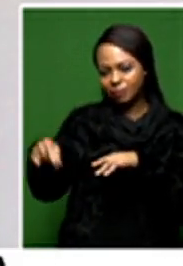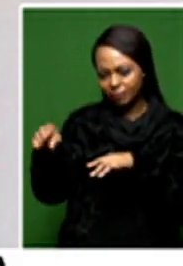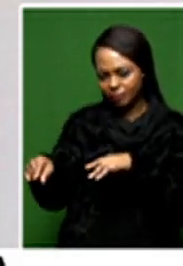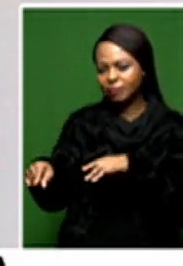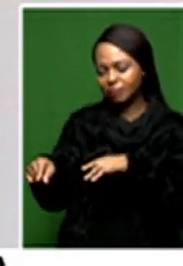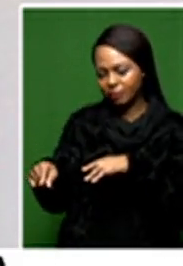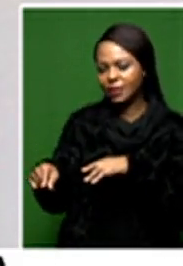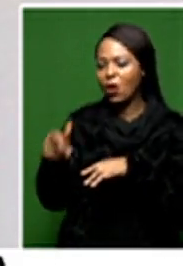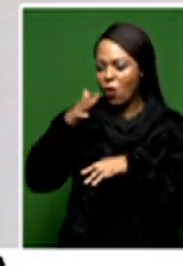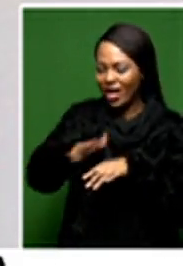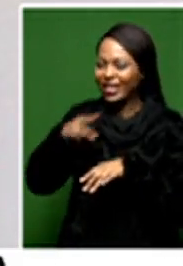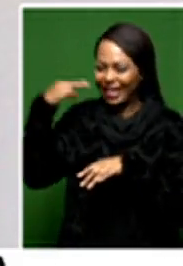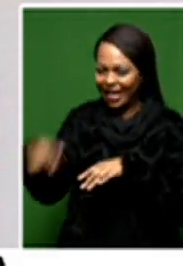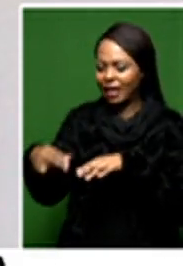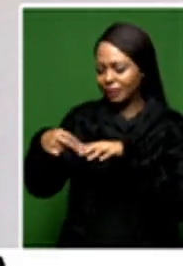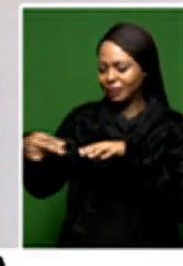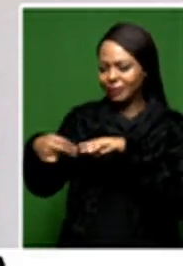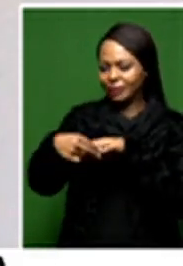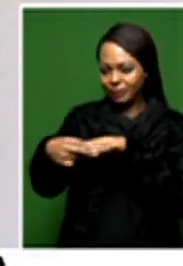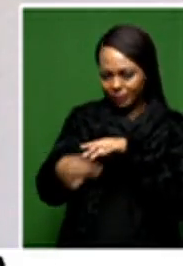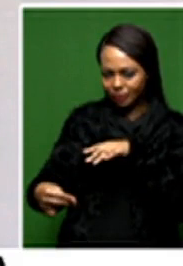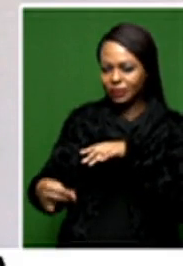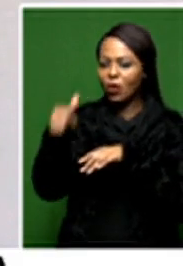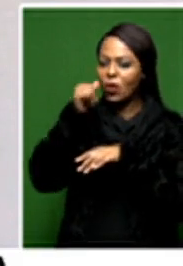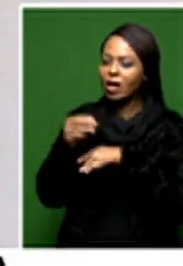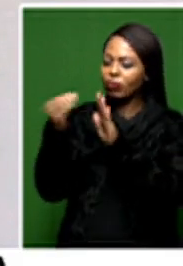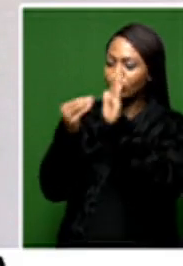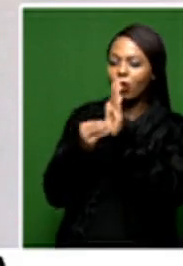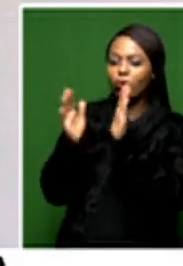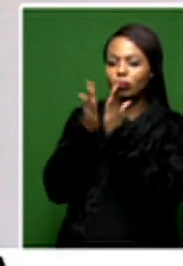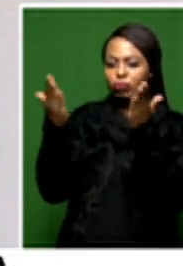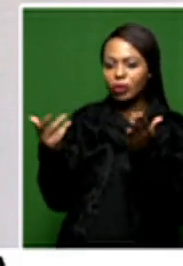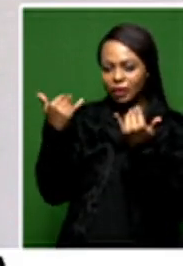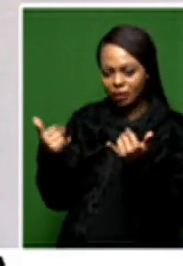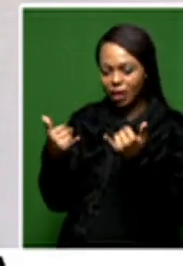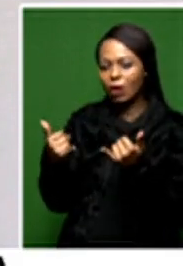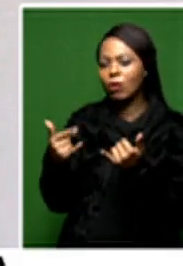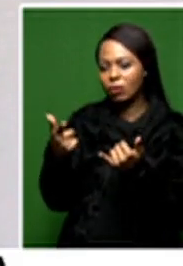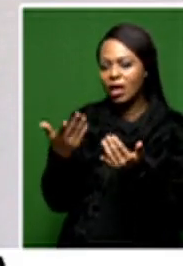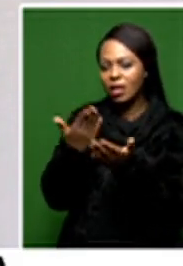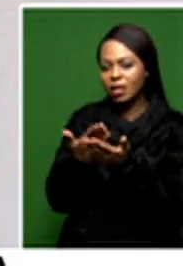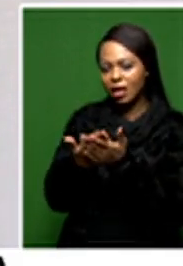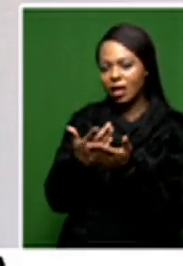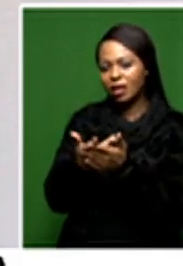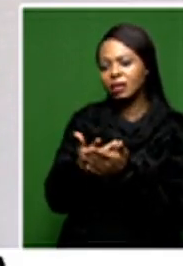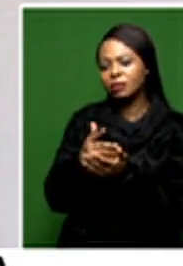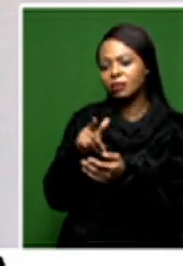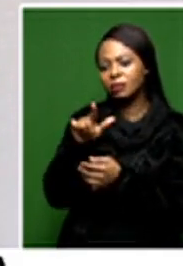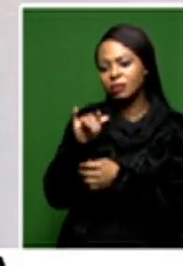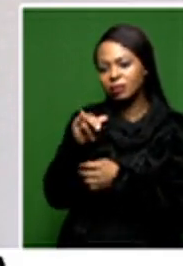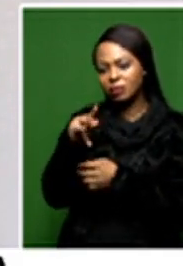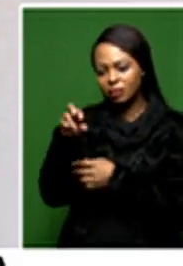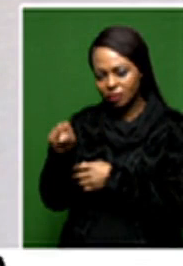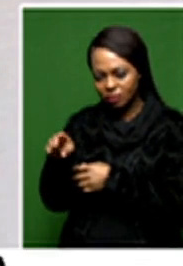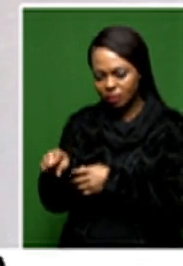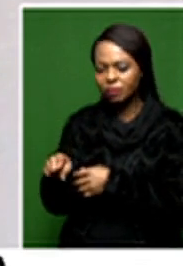Now, I think when you serve the lentil bobotie from that book, most people aren't even going to realize there's no mince in that bobotie.